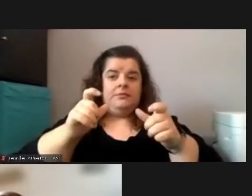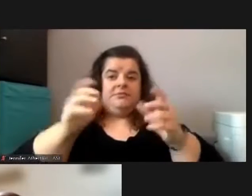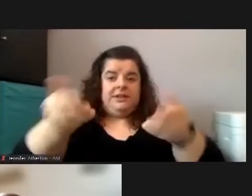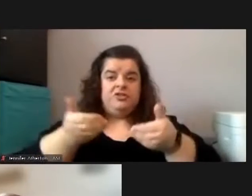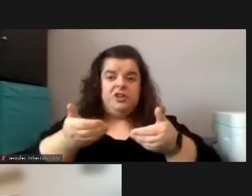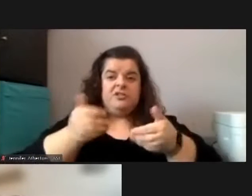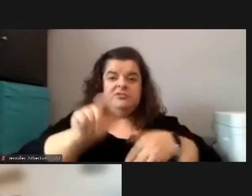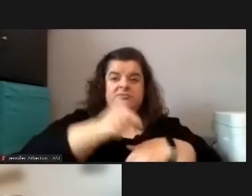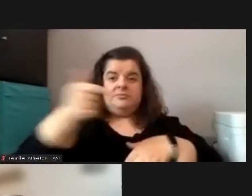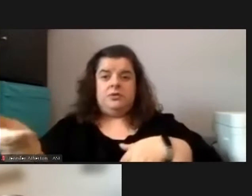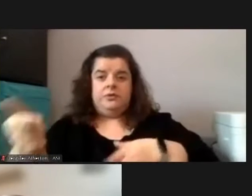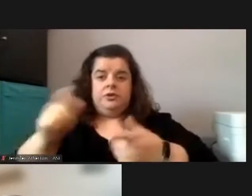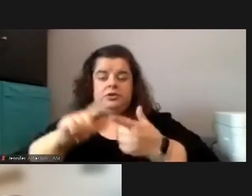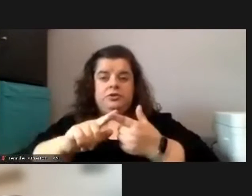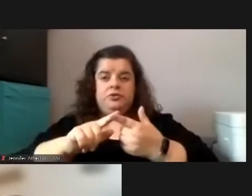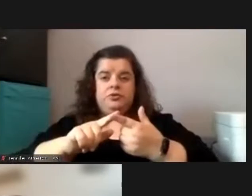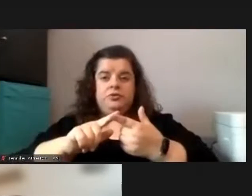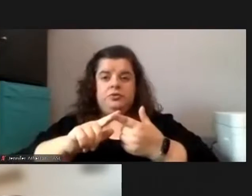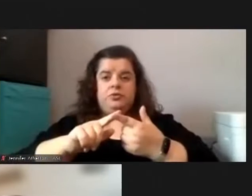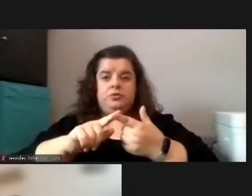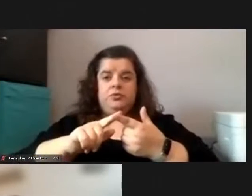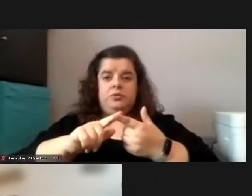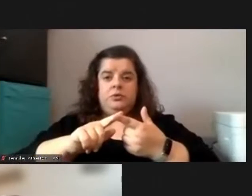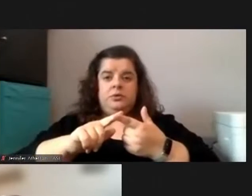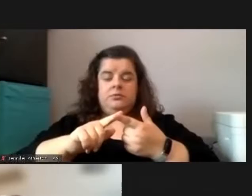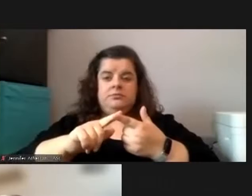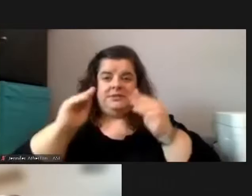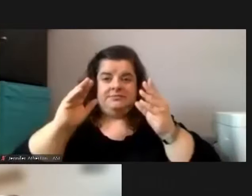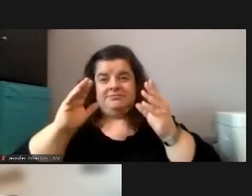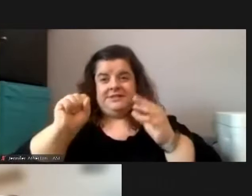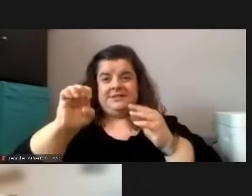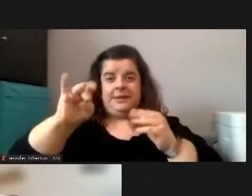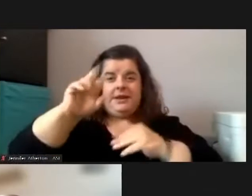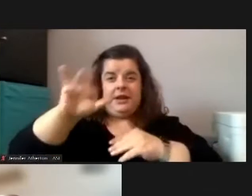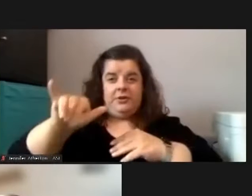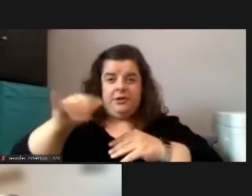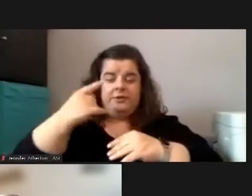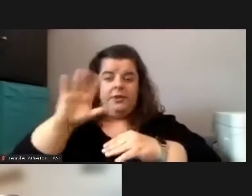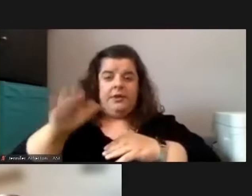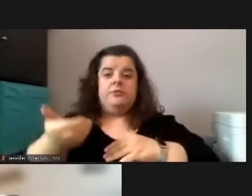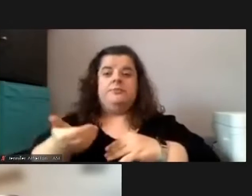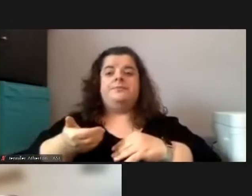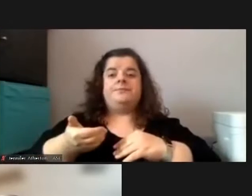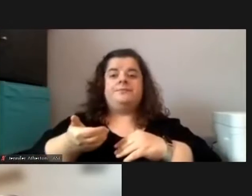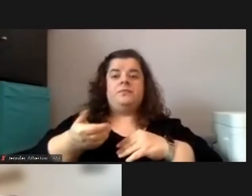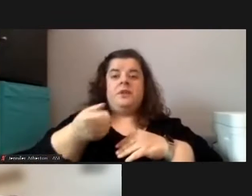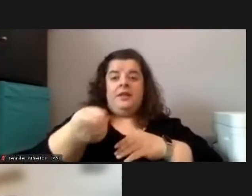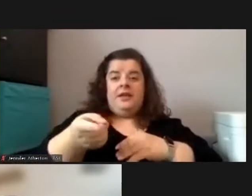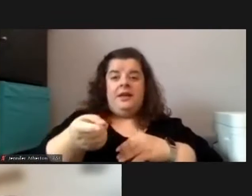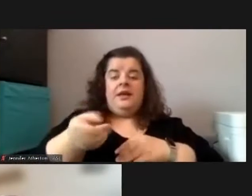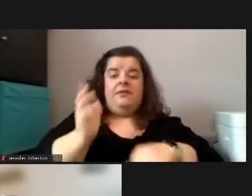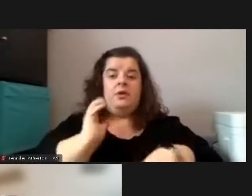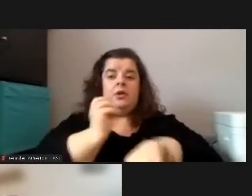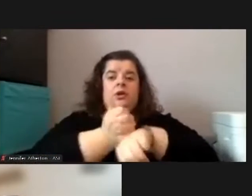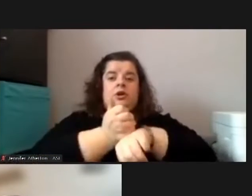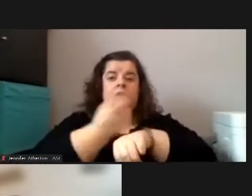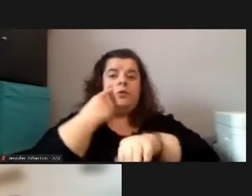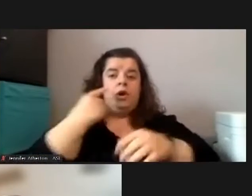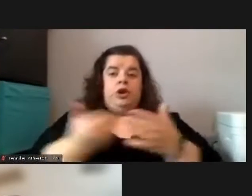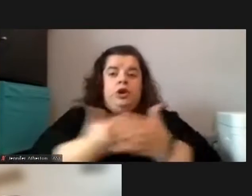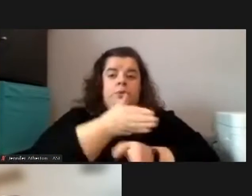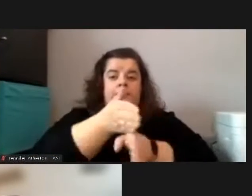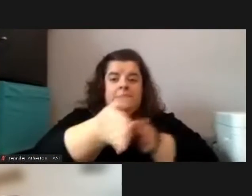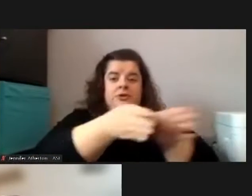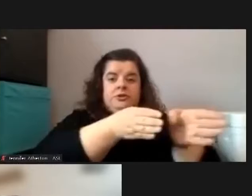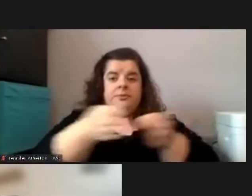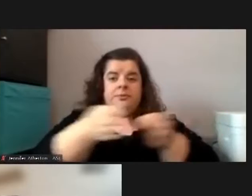presentation. So this is an ordinance for a new institutional master plan for the Pittsburgh Theological Seminary dated October